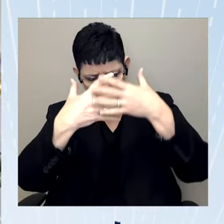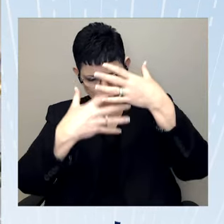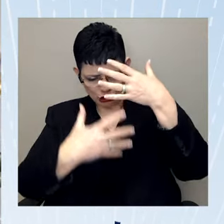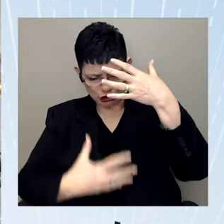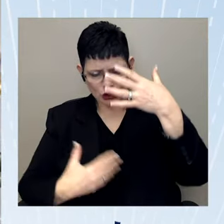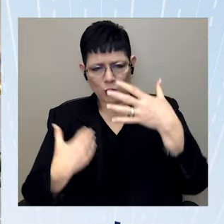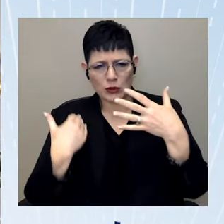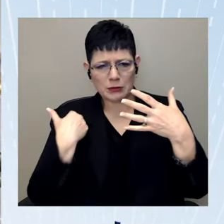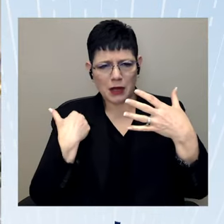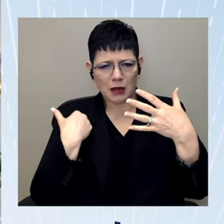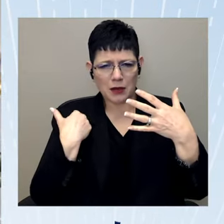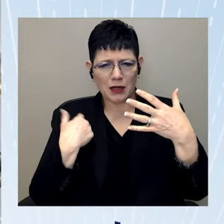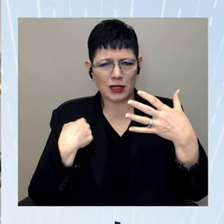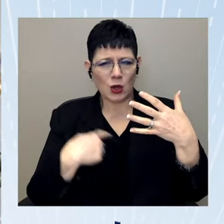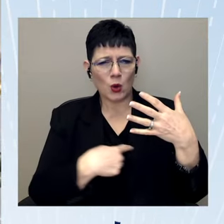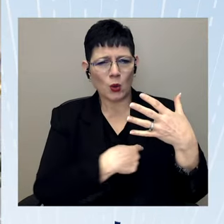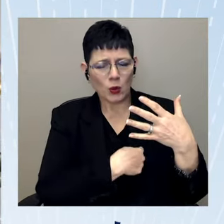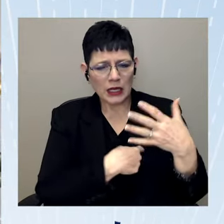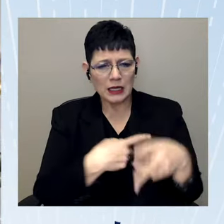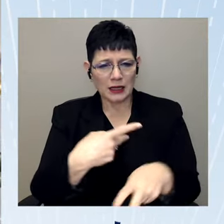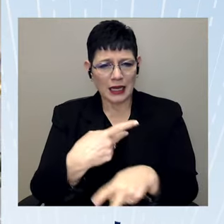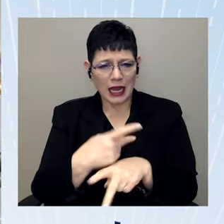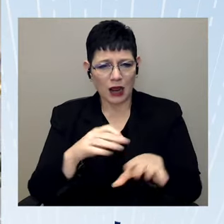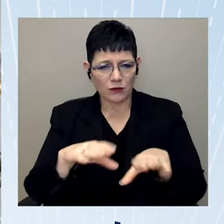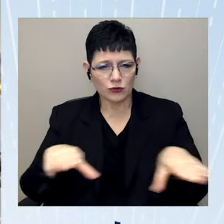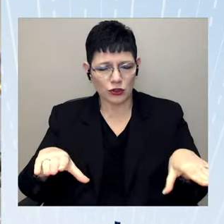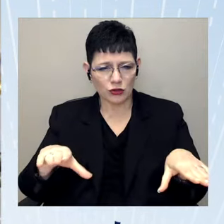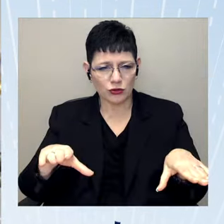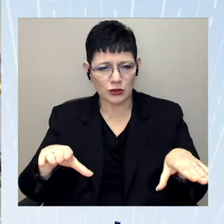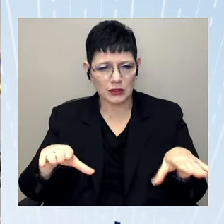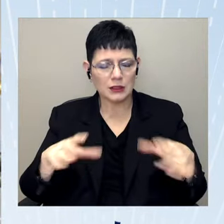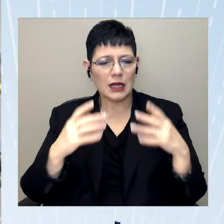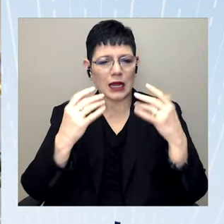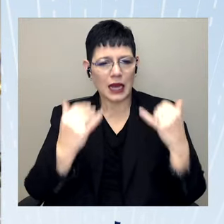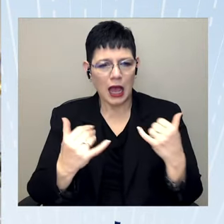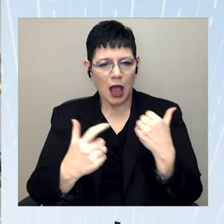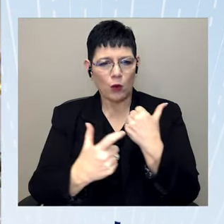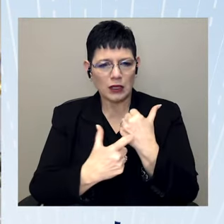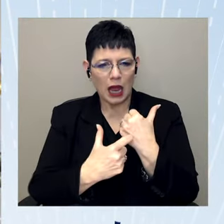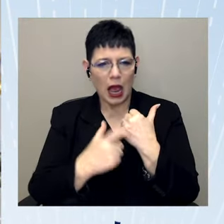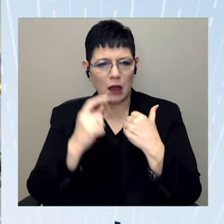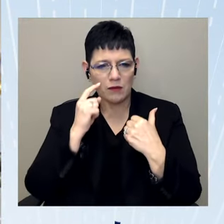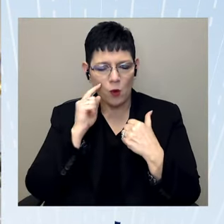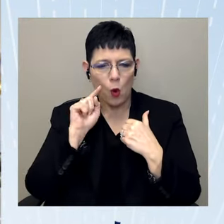our lives caring for children. Now it's time to care for us.